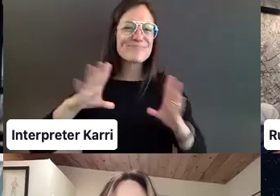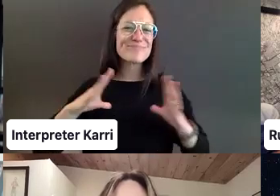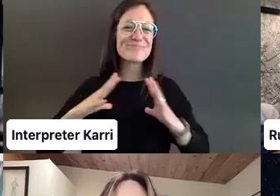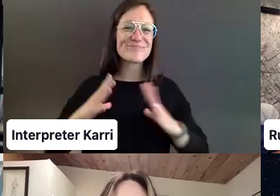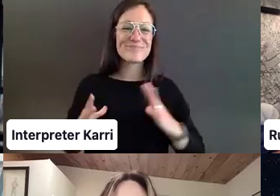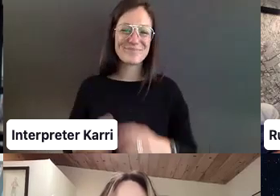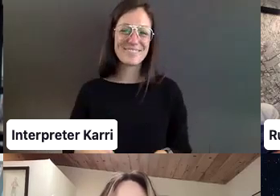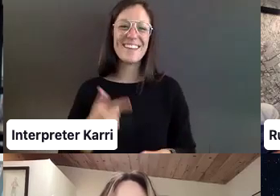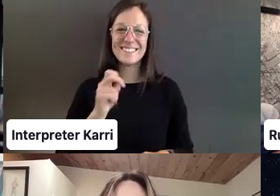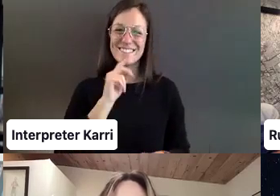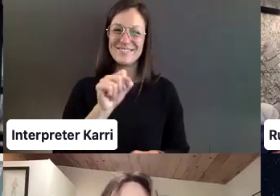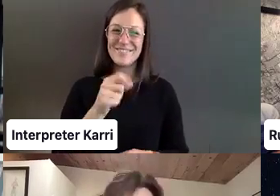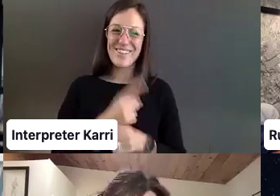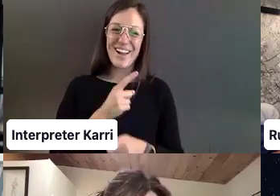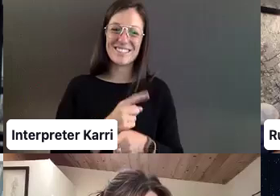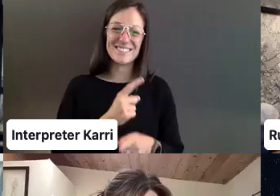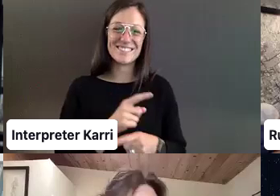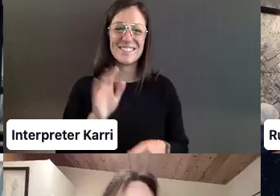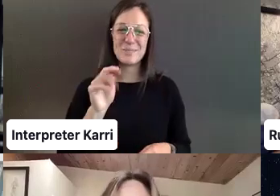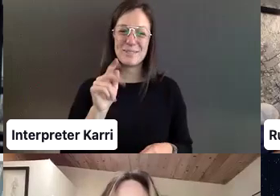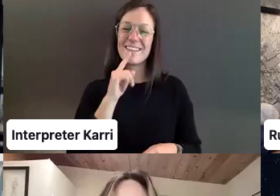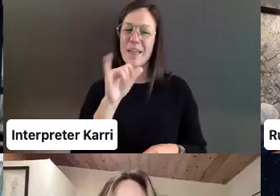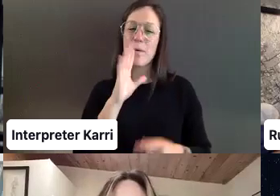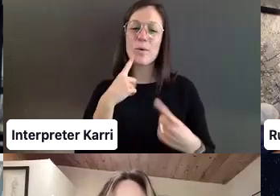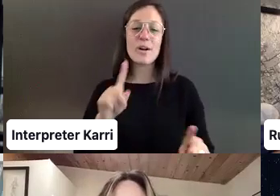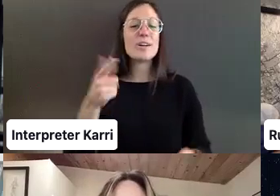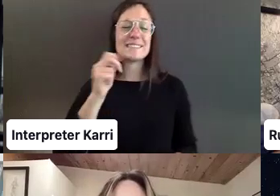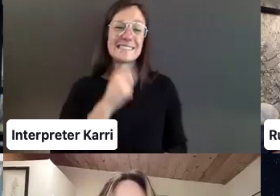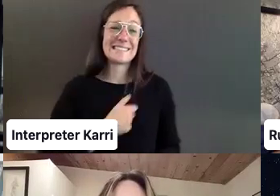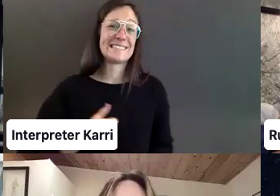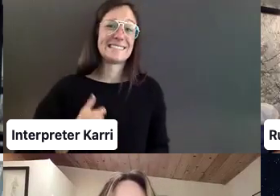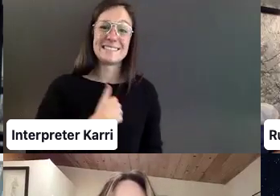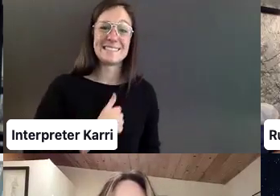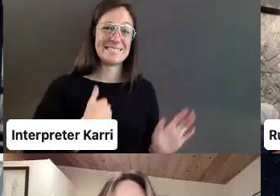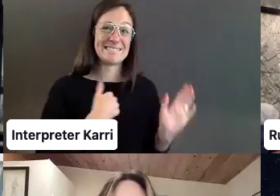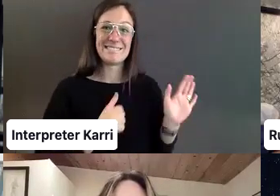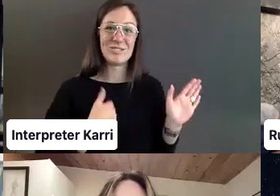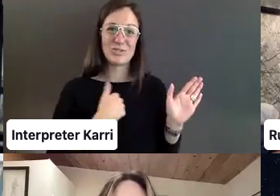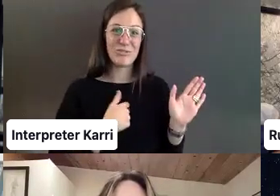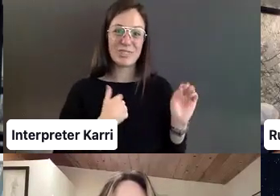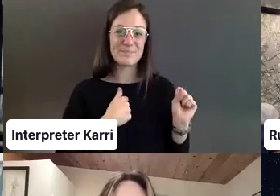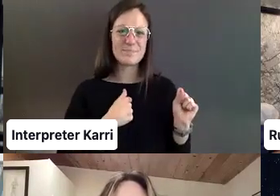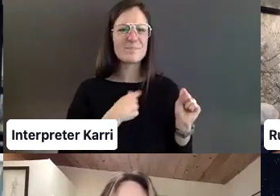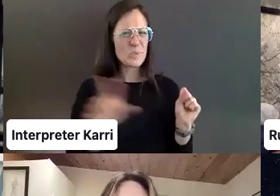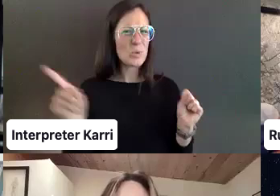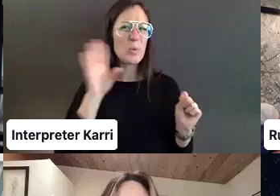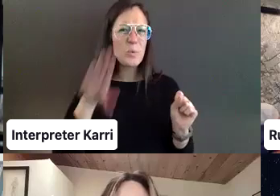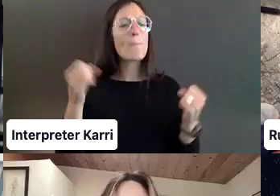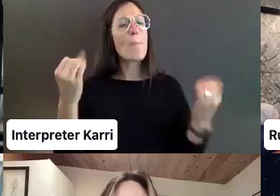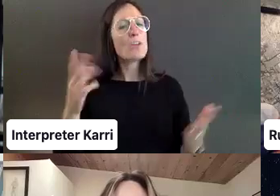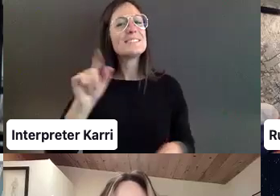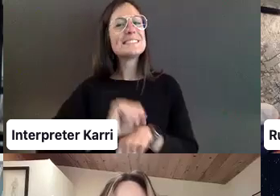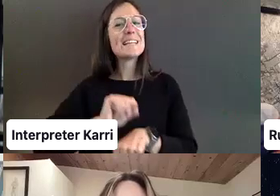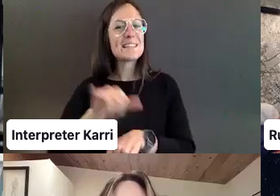Yeah, exactly. Nice work. Good work. Yeah. Sorry, I don't mean to I mean, y'all know multitasking. It's what we